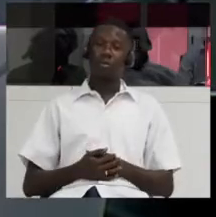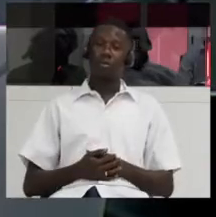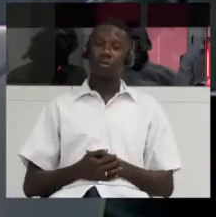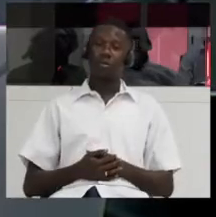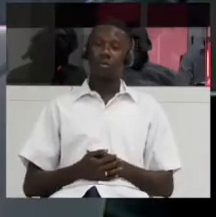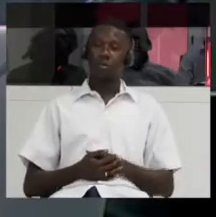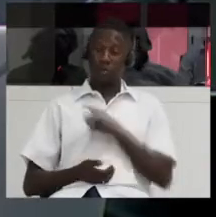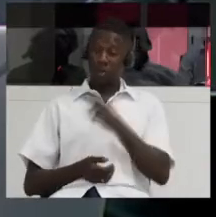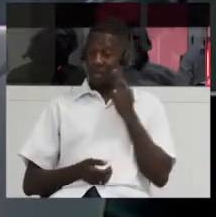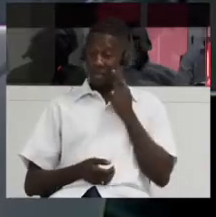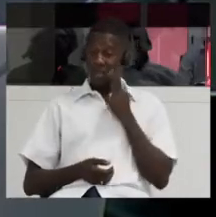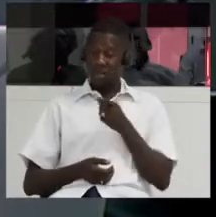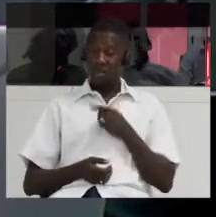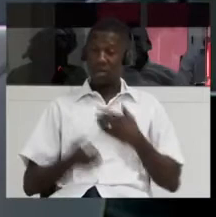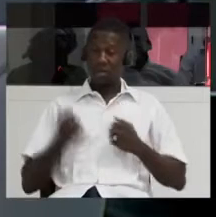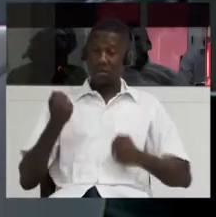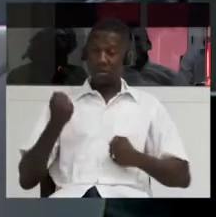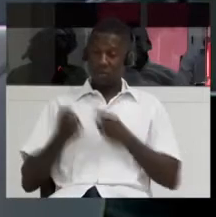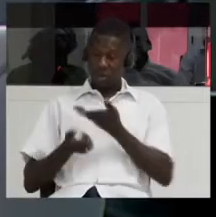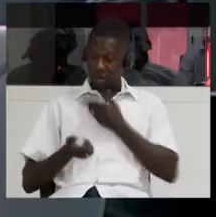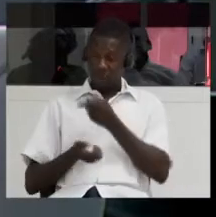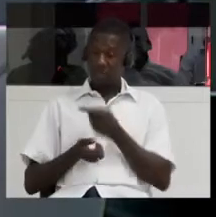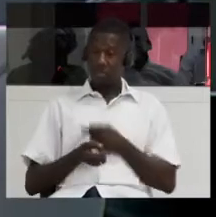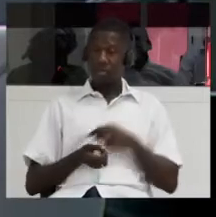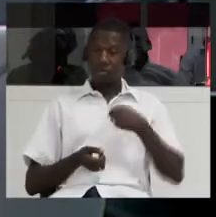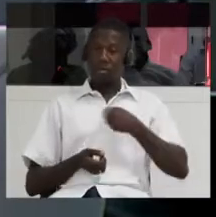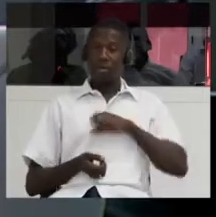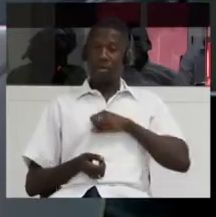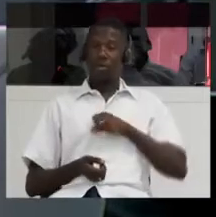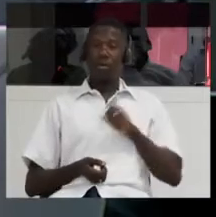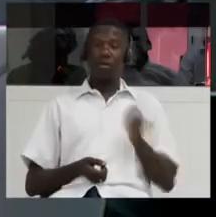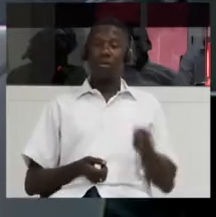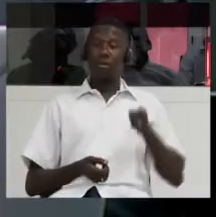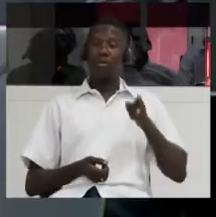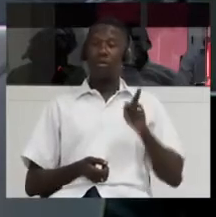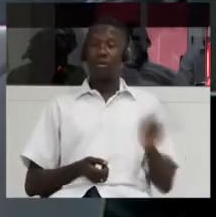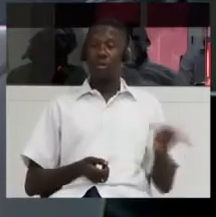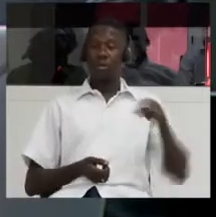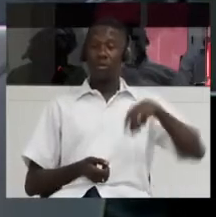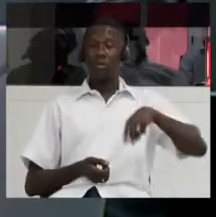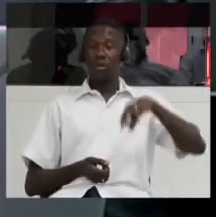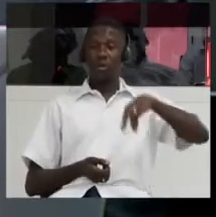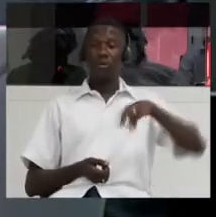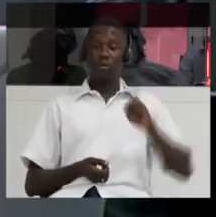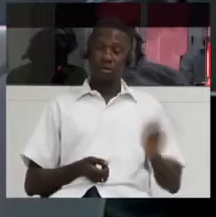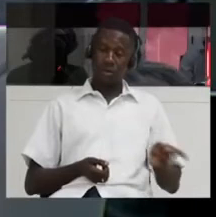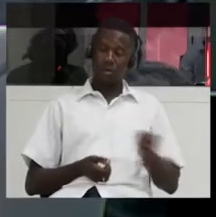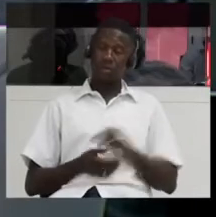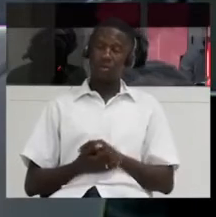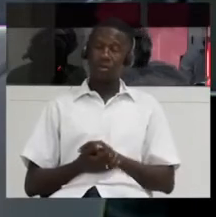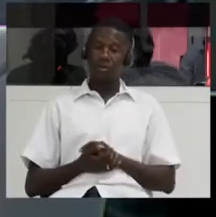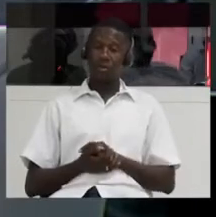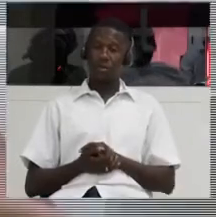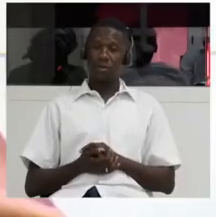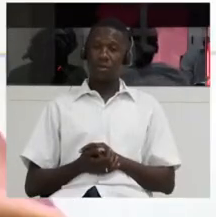My GPMG. Could you say again? My GPMG. Did you guys have to sign out weapons at